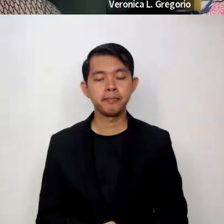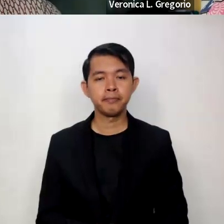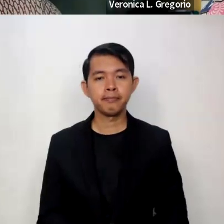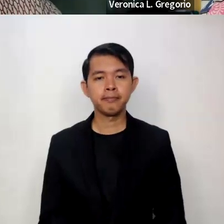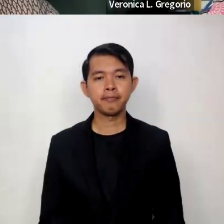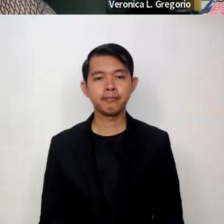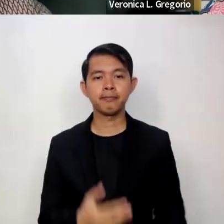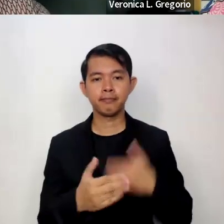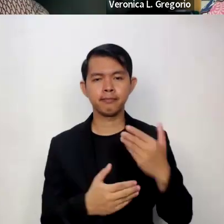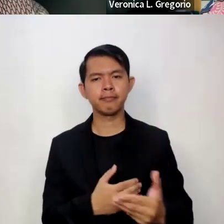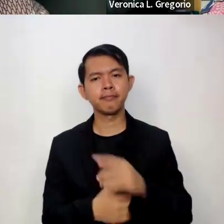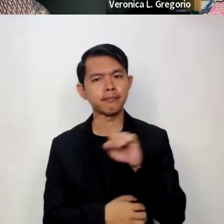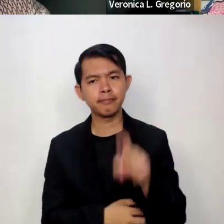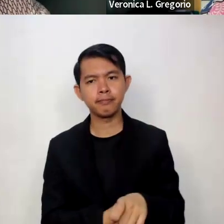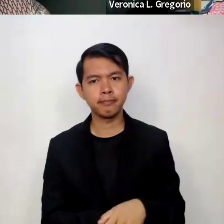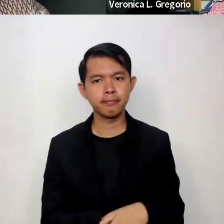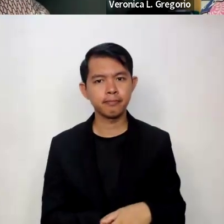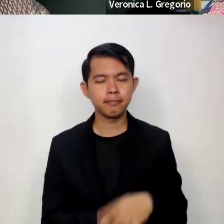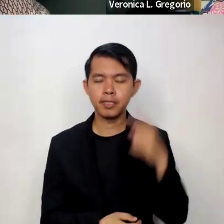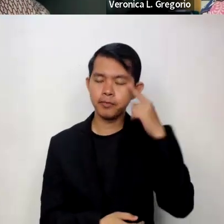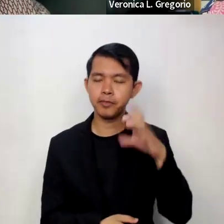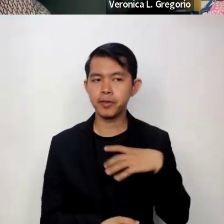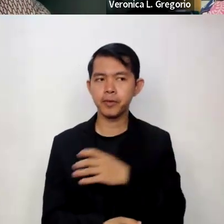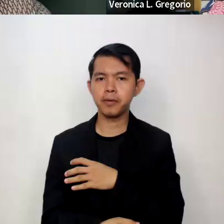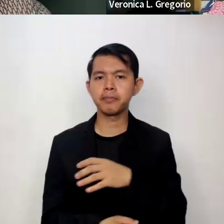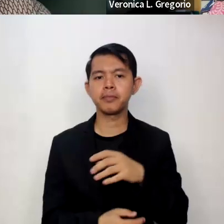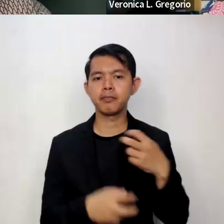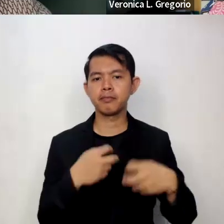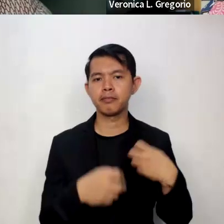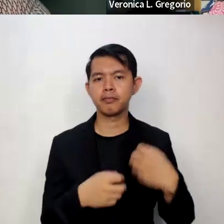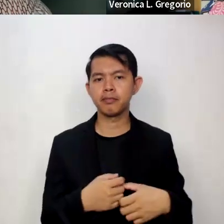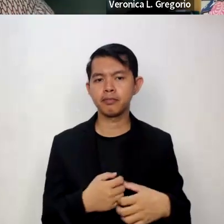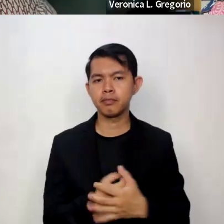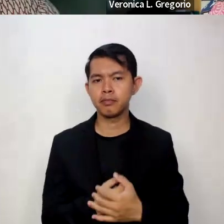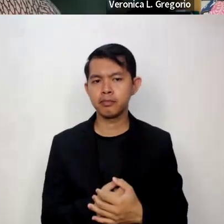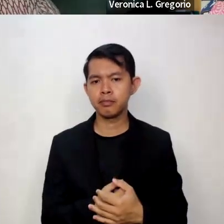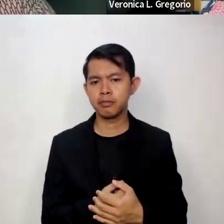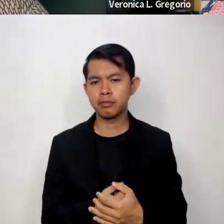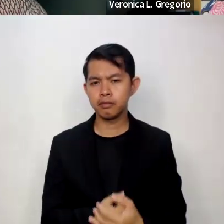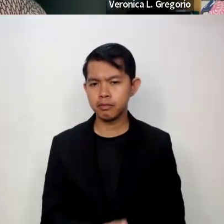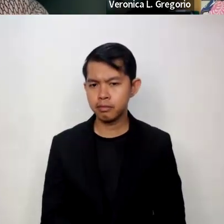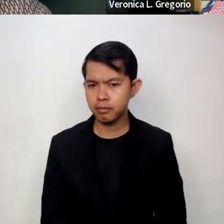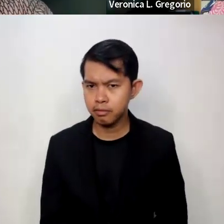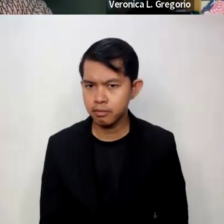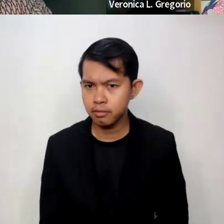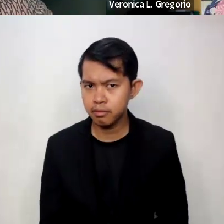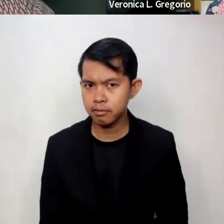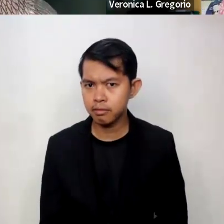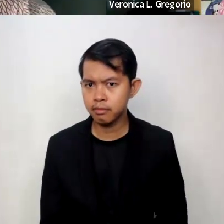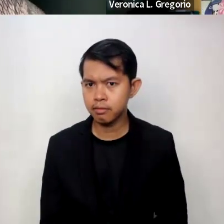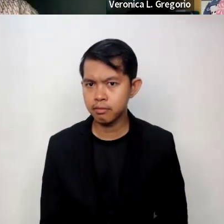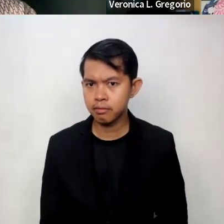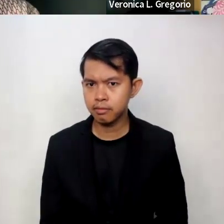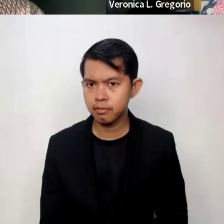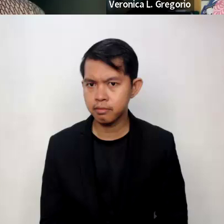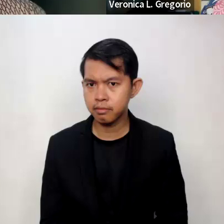So the question is, for community issues, new approaches, in